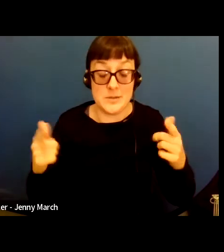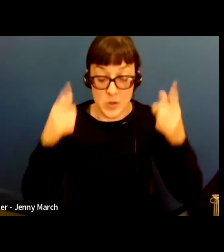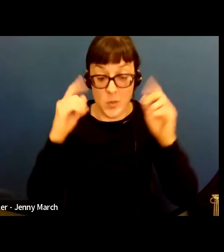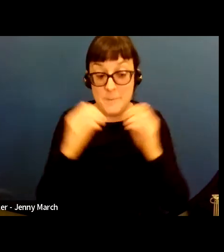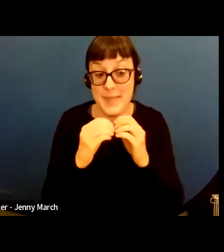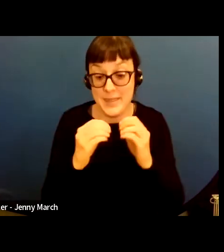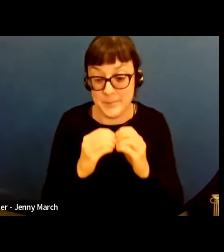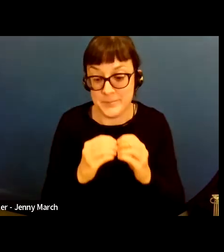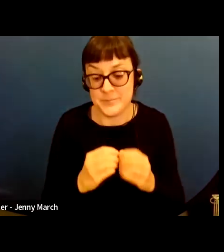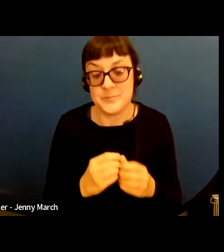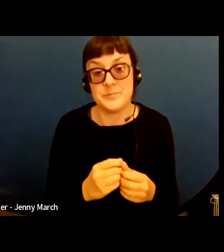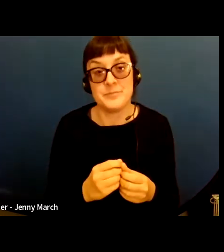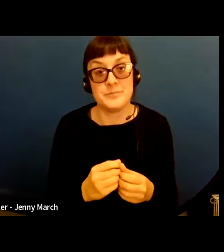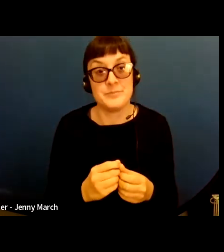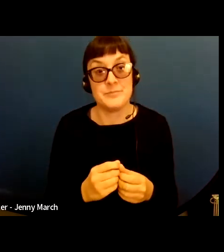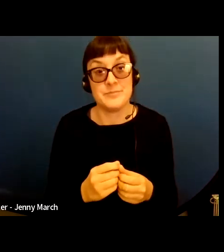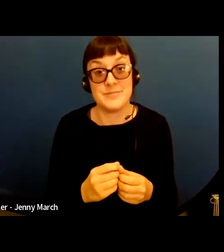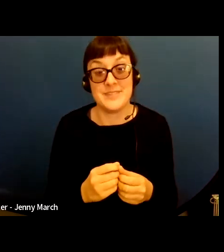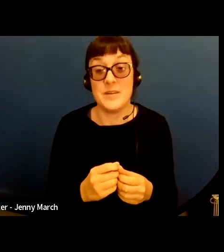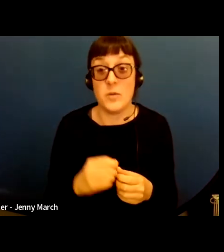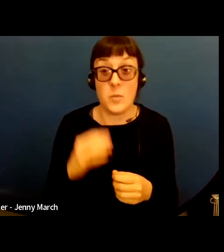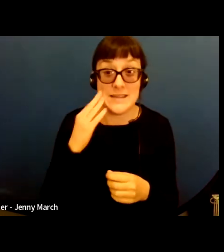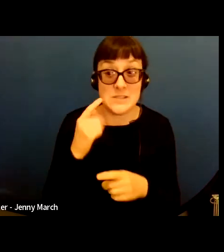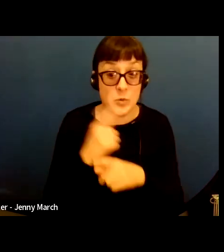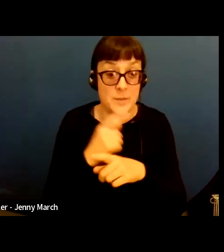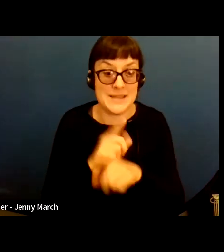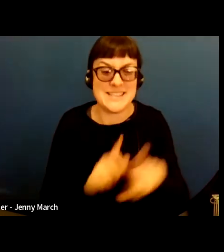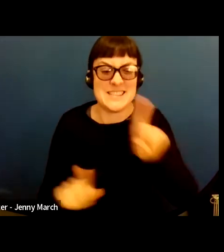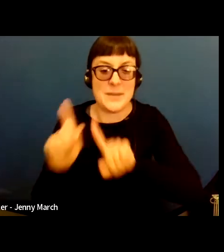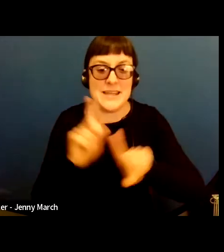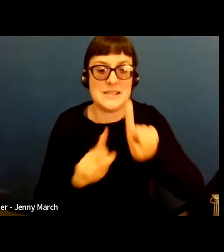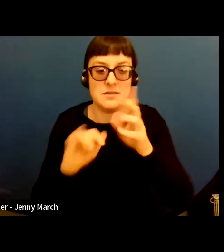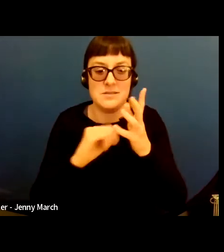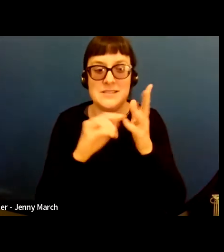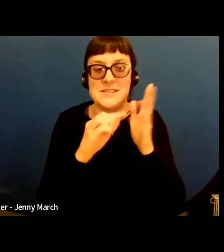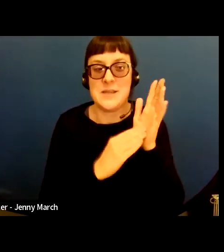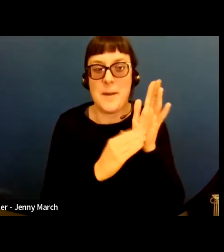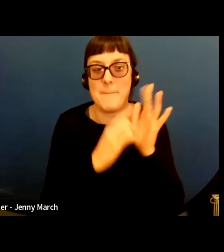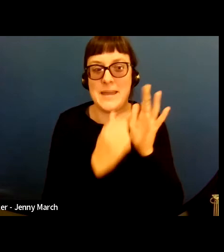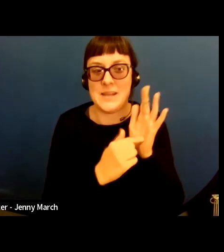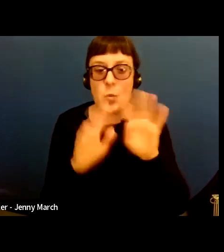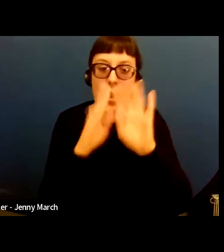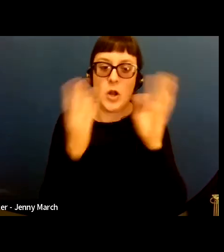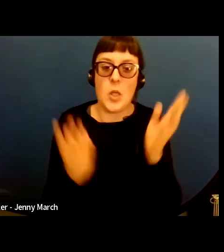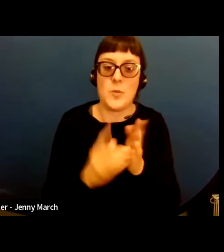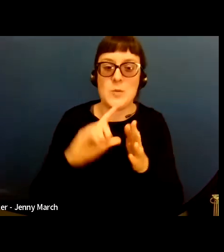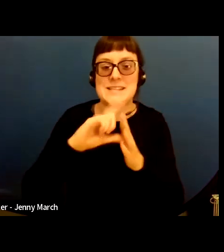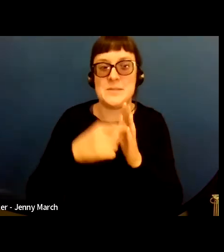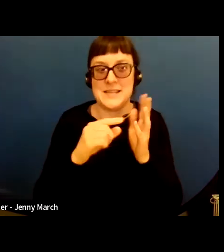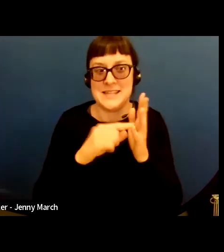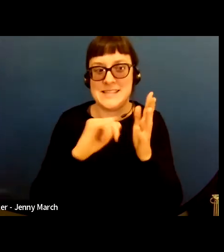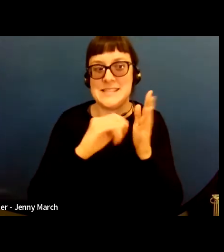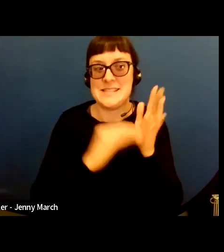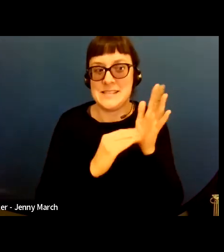was great to hear your thoughts. And when he references the summit, he's talking about the Global Disability Summit next year.